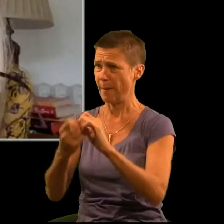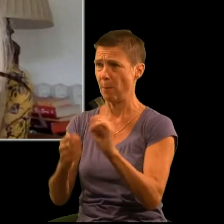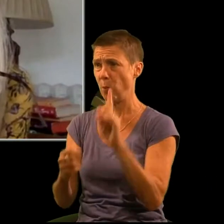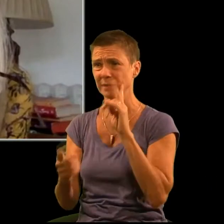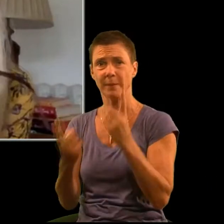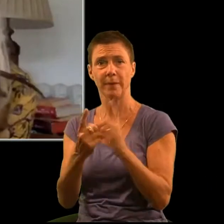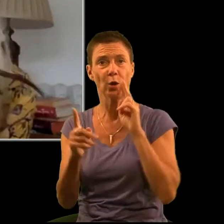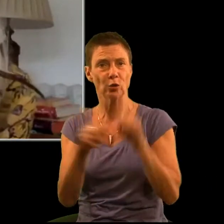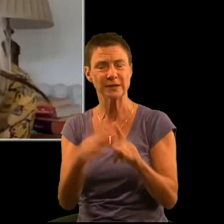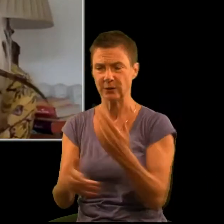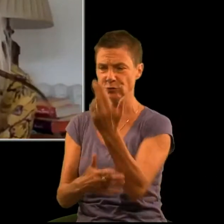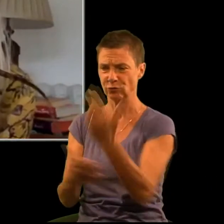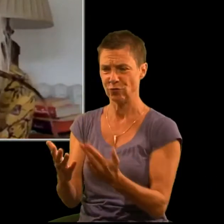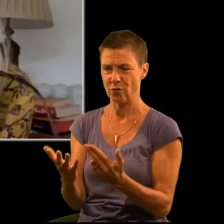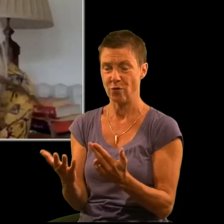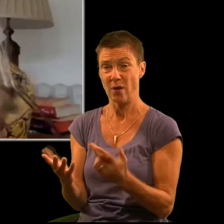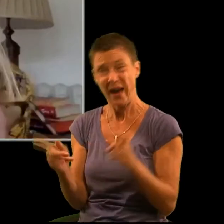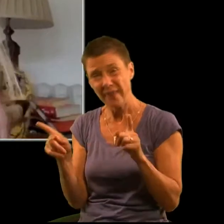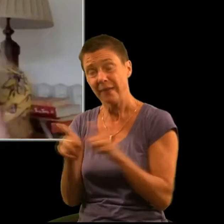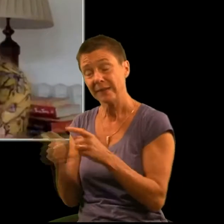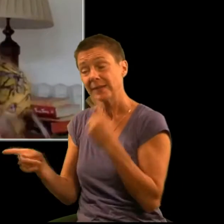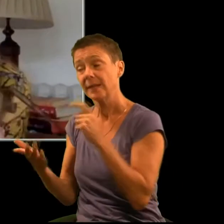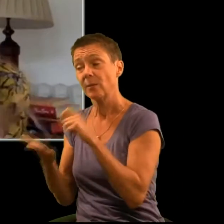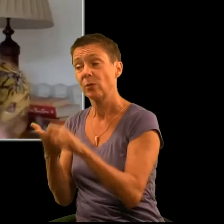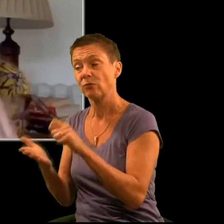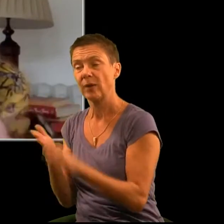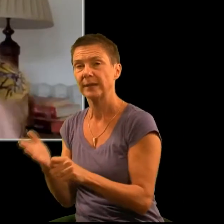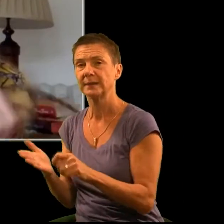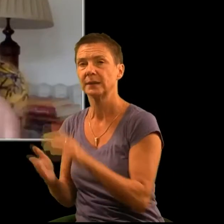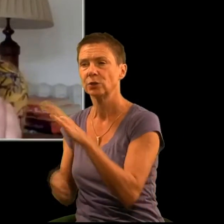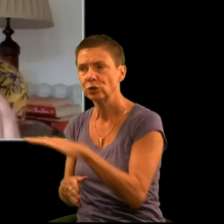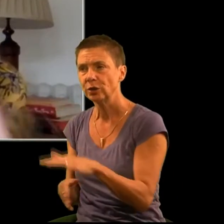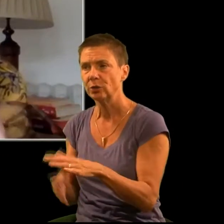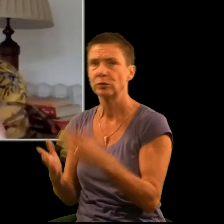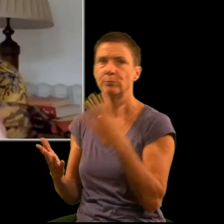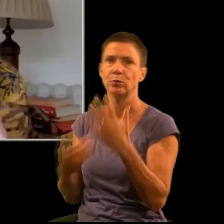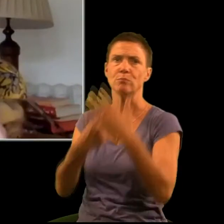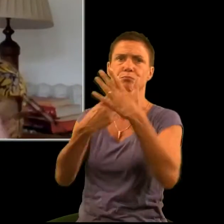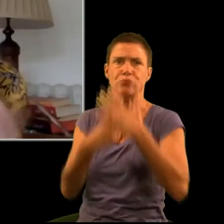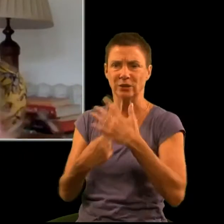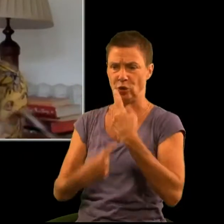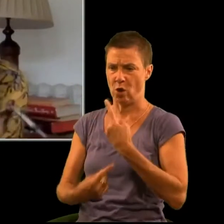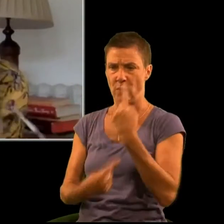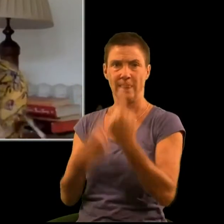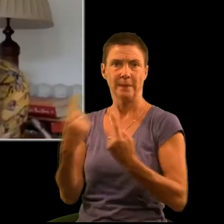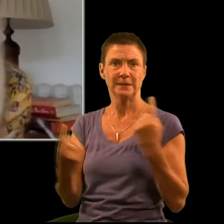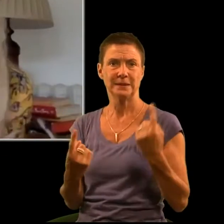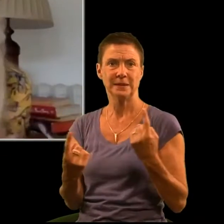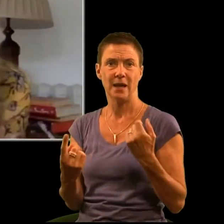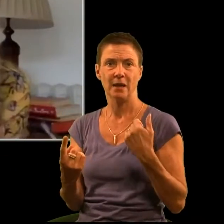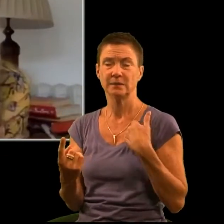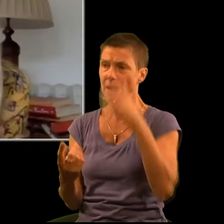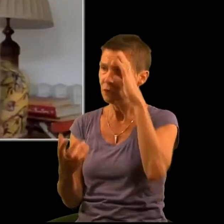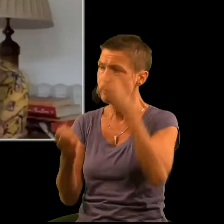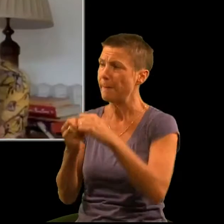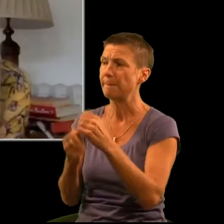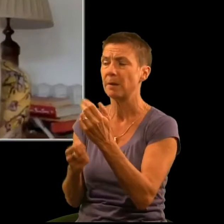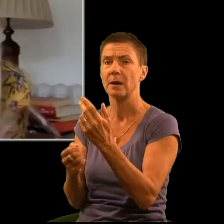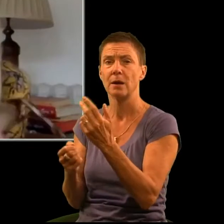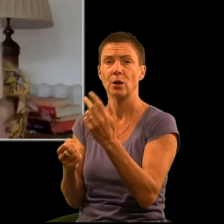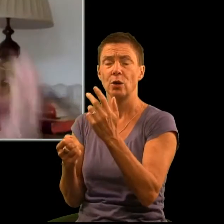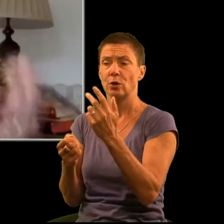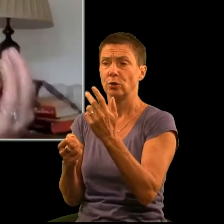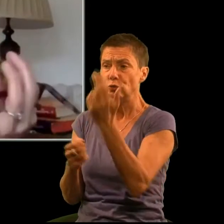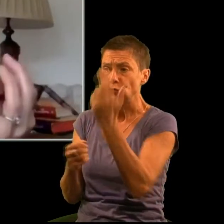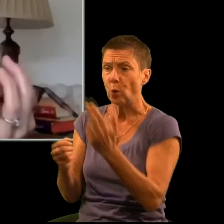So, and I think that goes for writing as well. We all, I think children put a lot of pressure on themselves. I remember drawing Snoopy, and